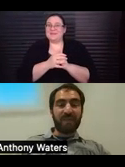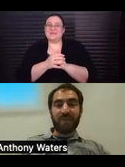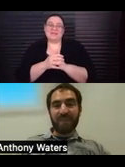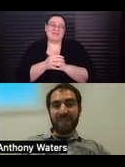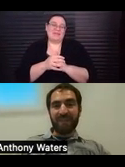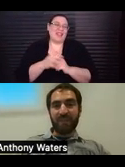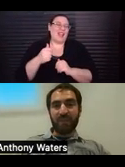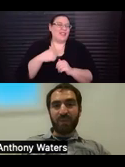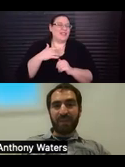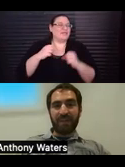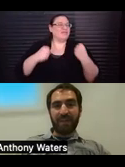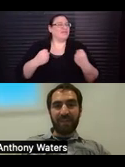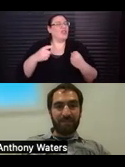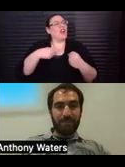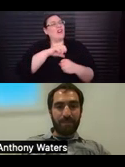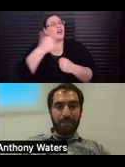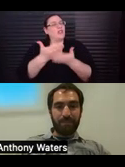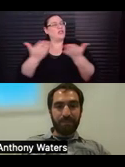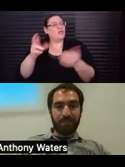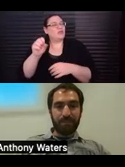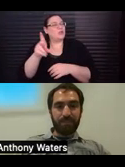additional resources there in your local area.